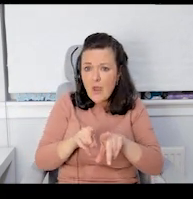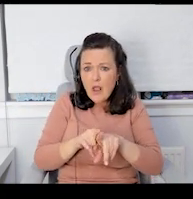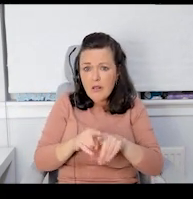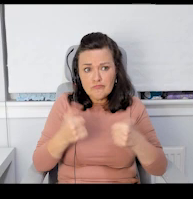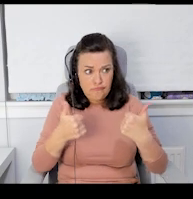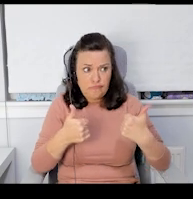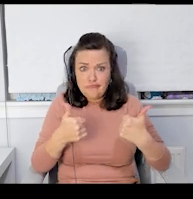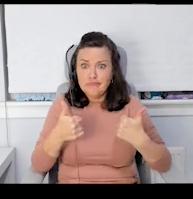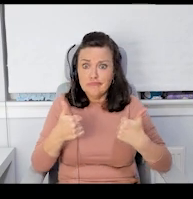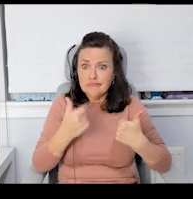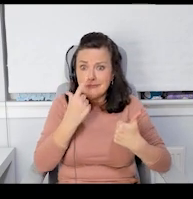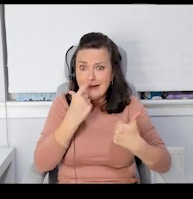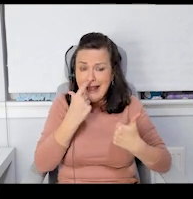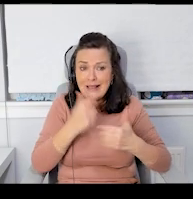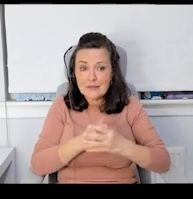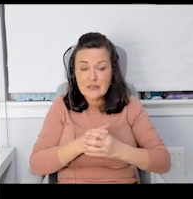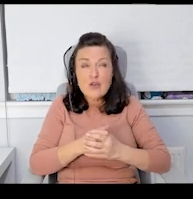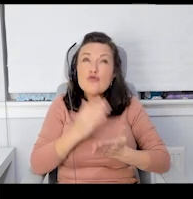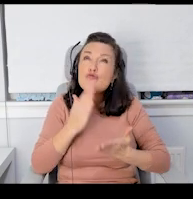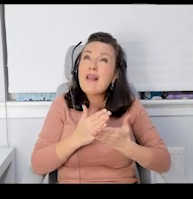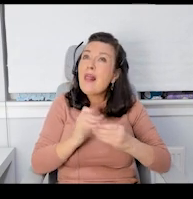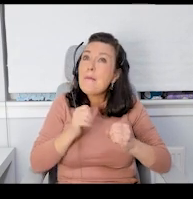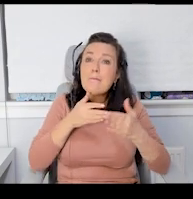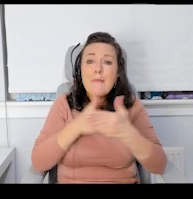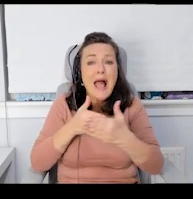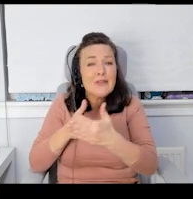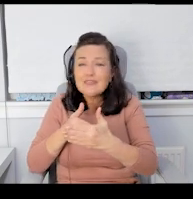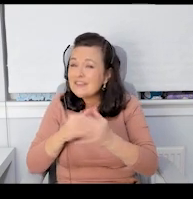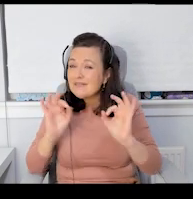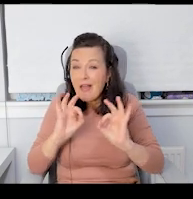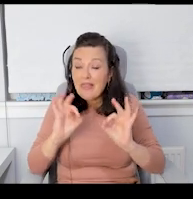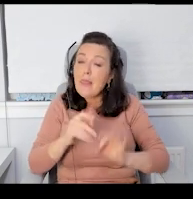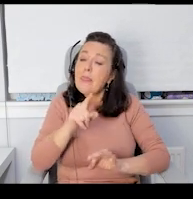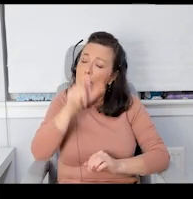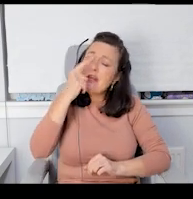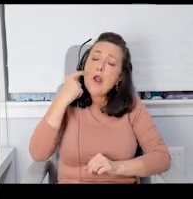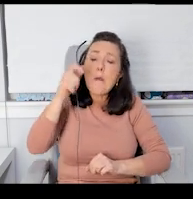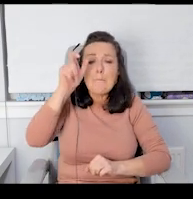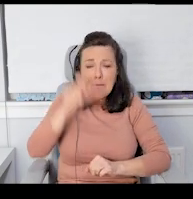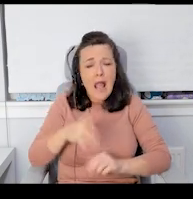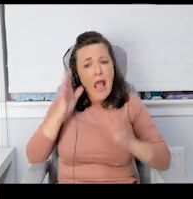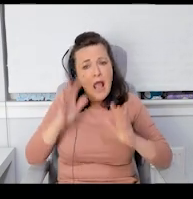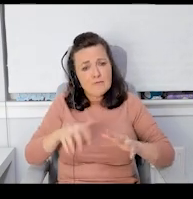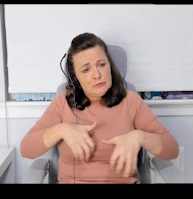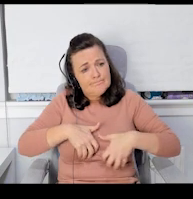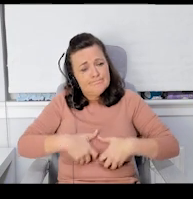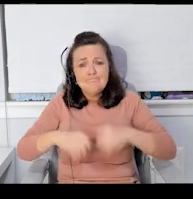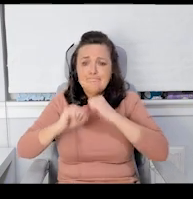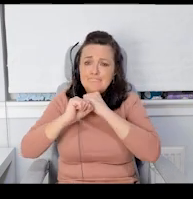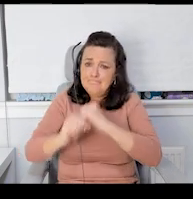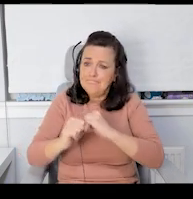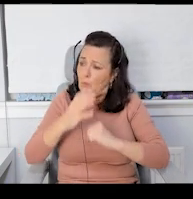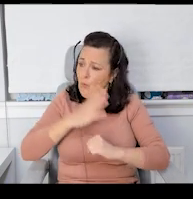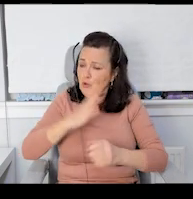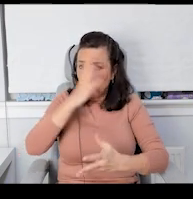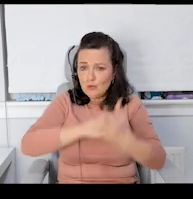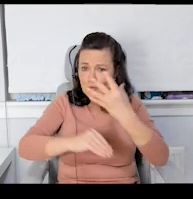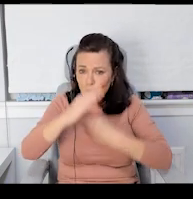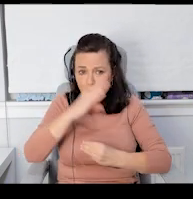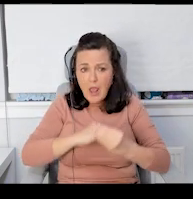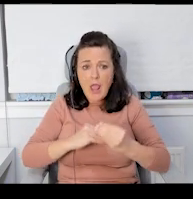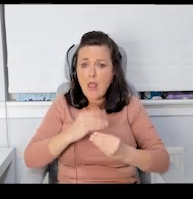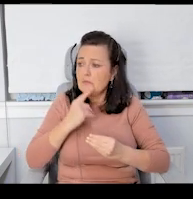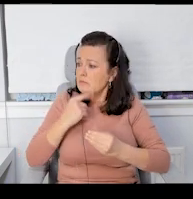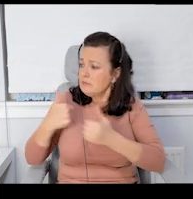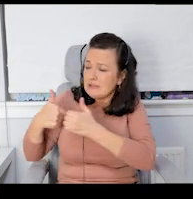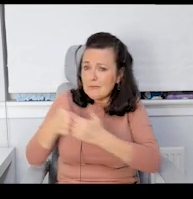real barrier as long as the literacy level's there and the work ethic's there and the readiness to go in work placement is there.